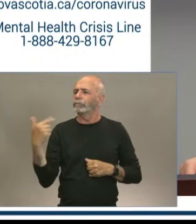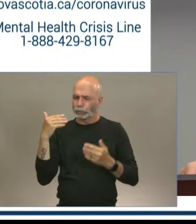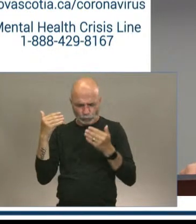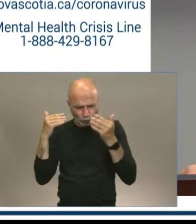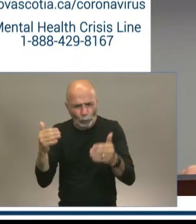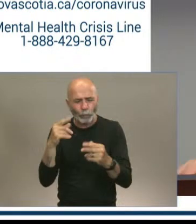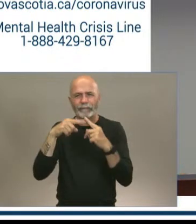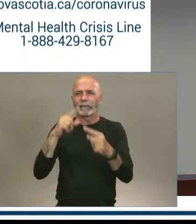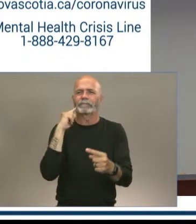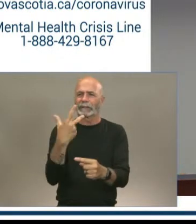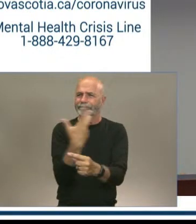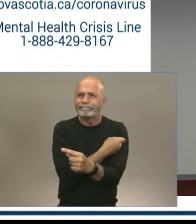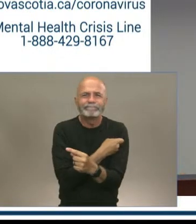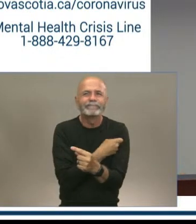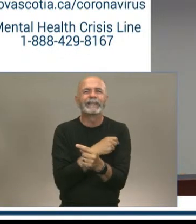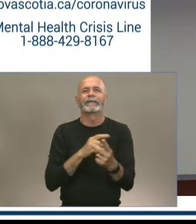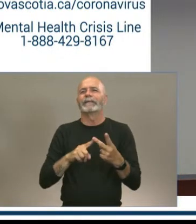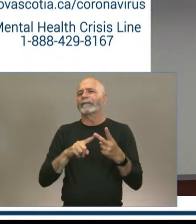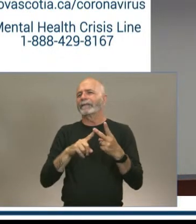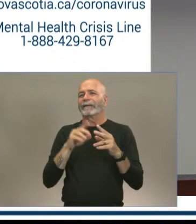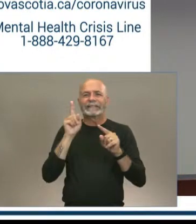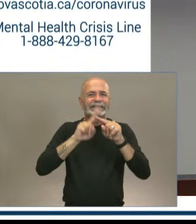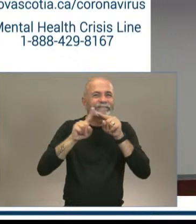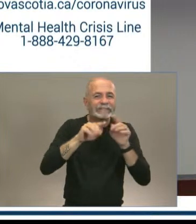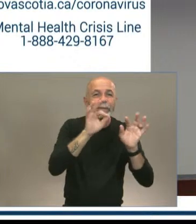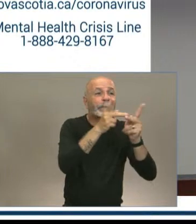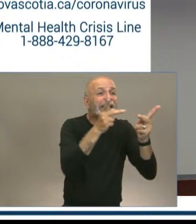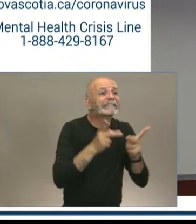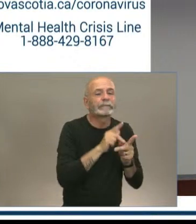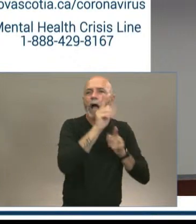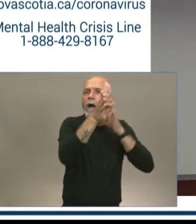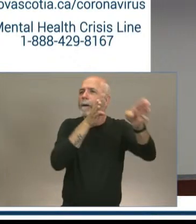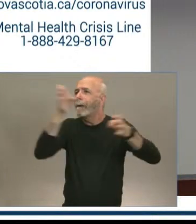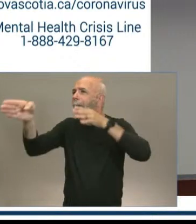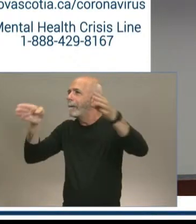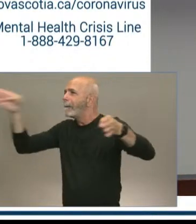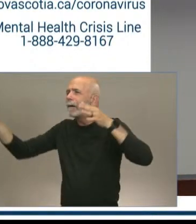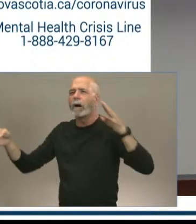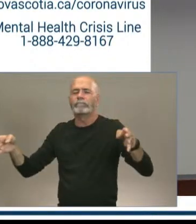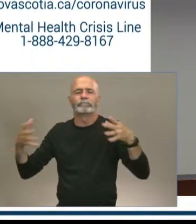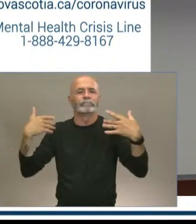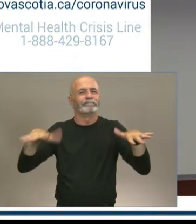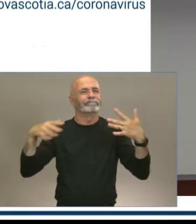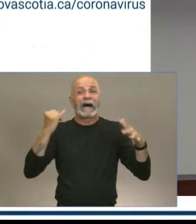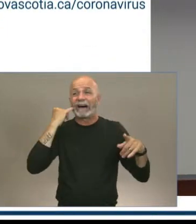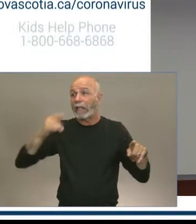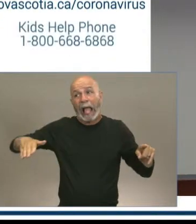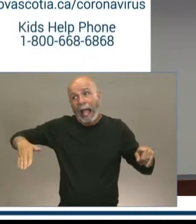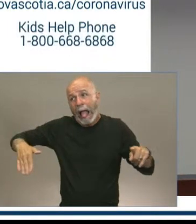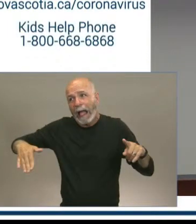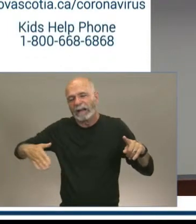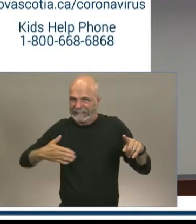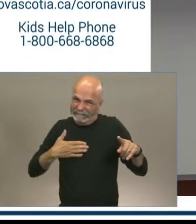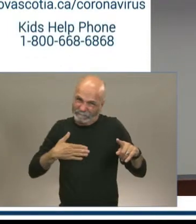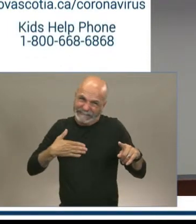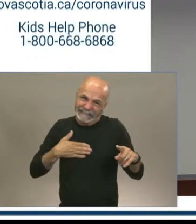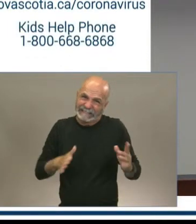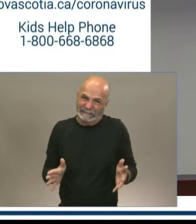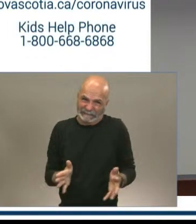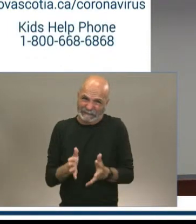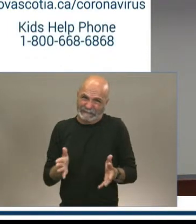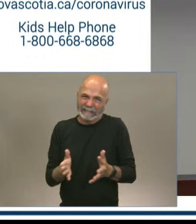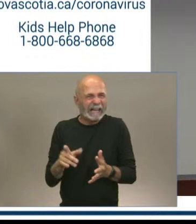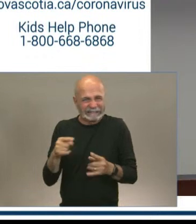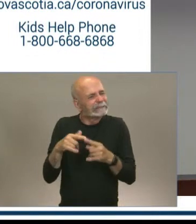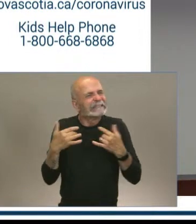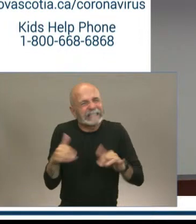in your community. And to those who haven't, please get vaccinated. The vaccines are safe and